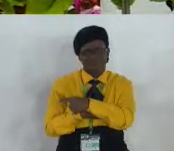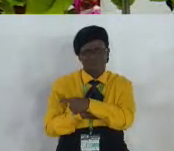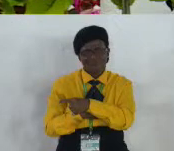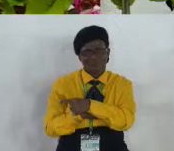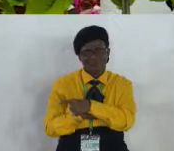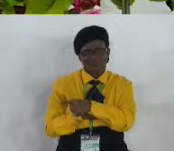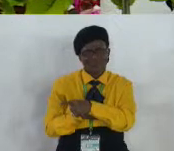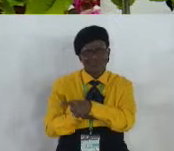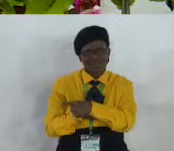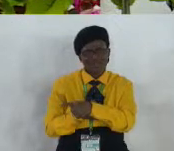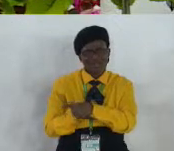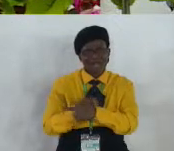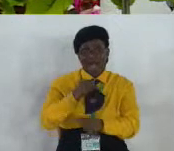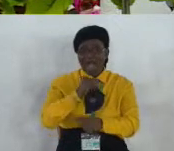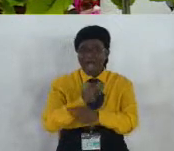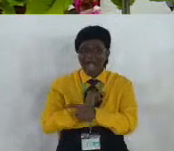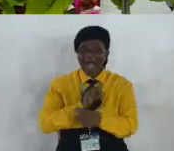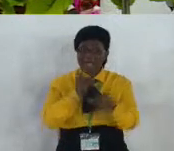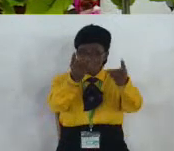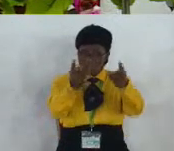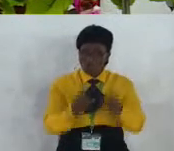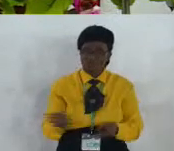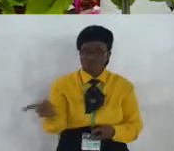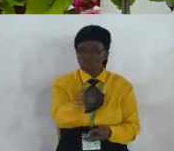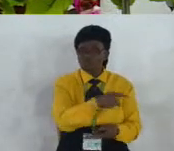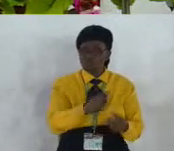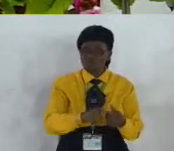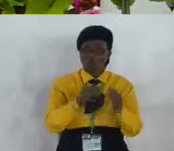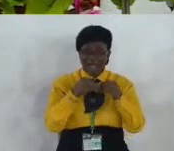I want you to have that kind of faith.